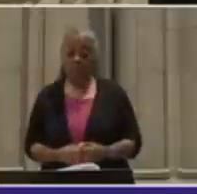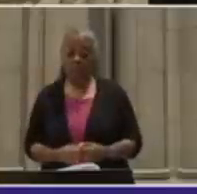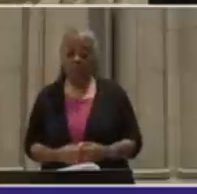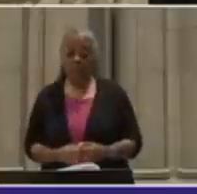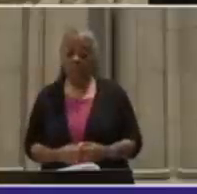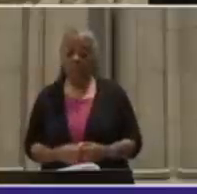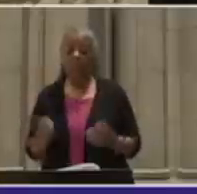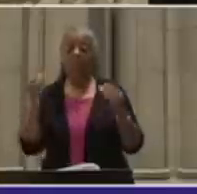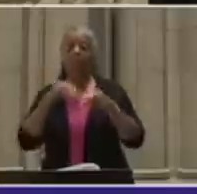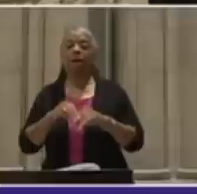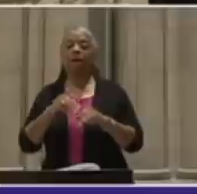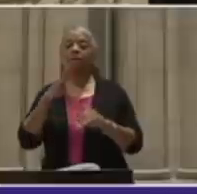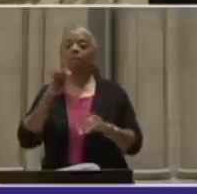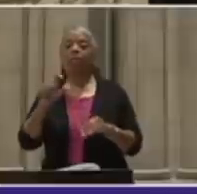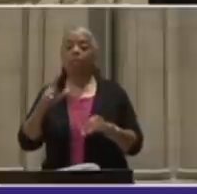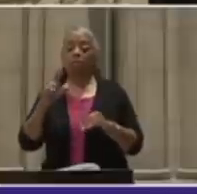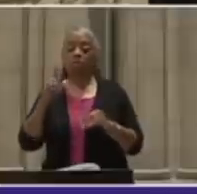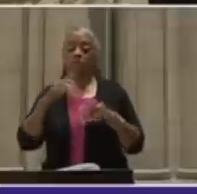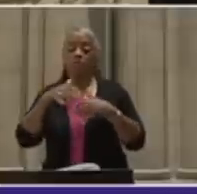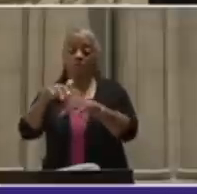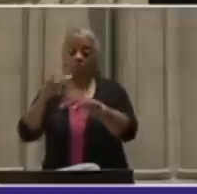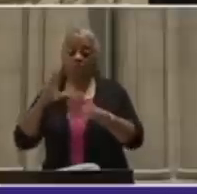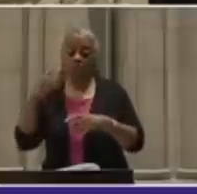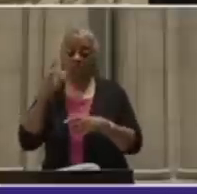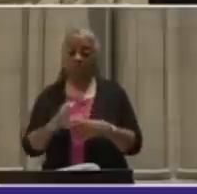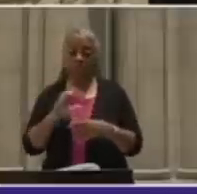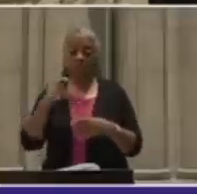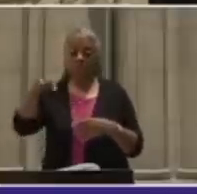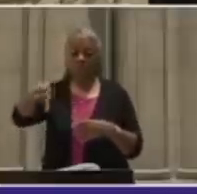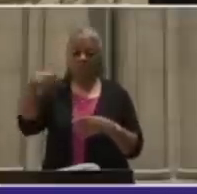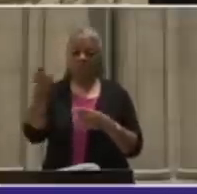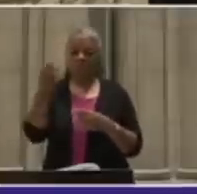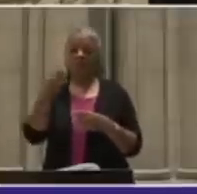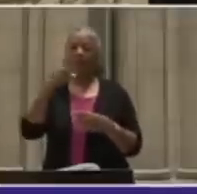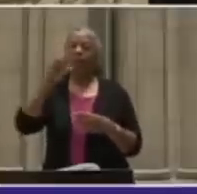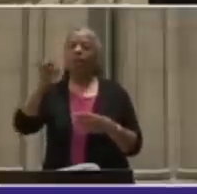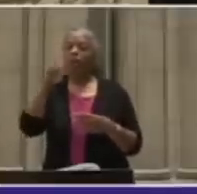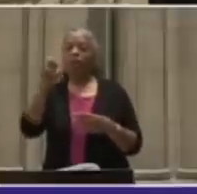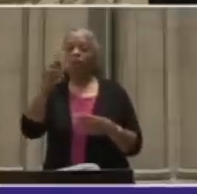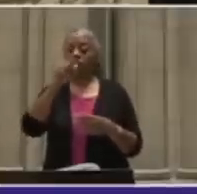Mass Moral March on Washington, D.C. on this coming Saturday, June 20,